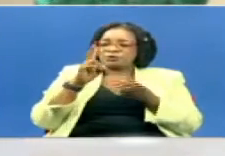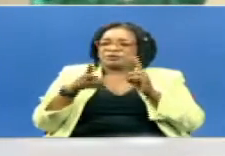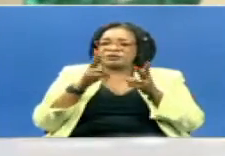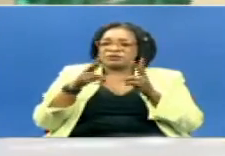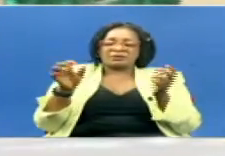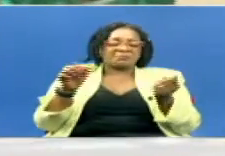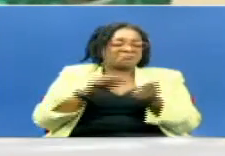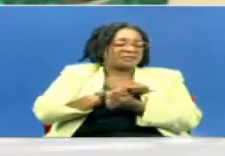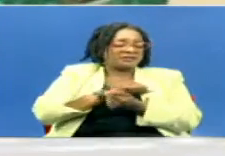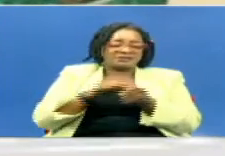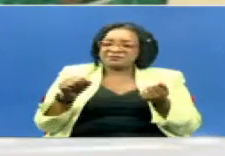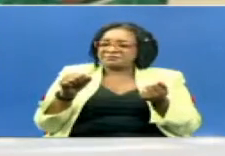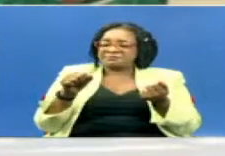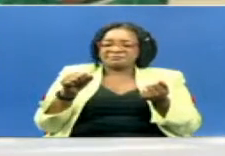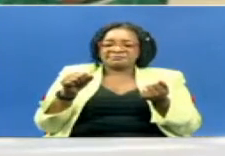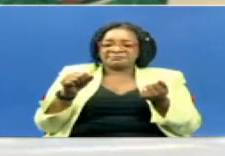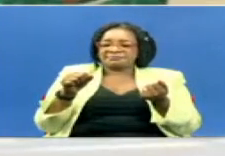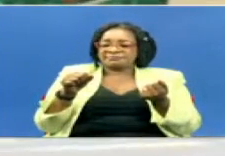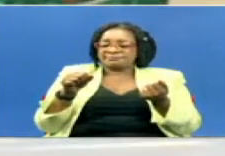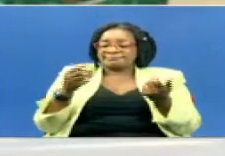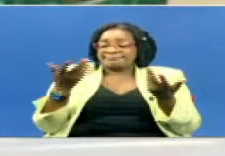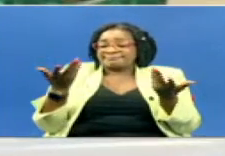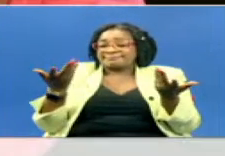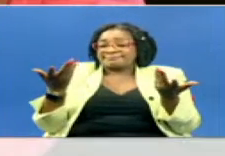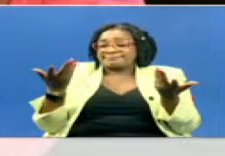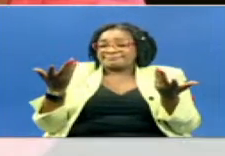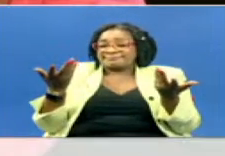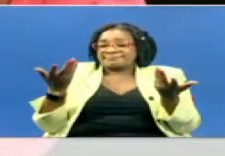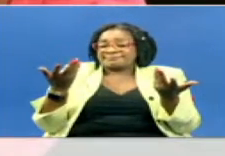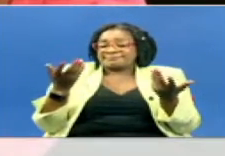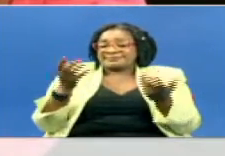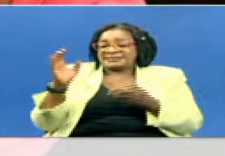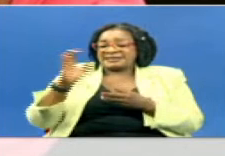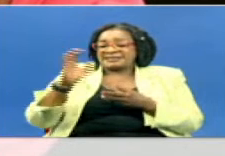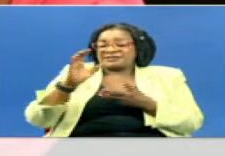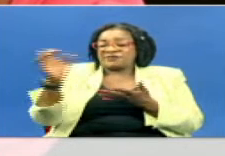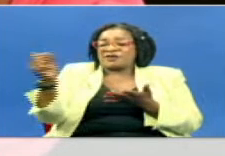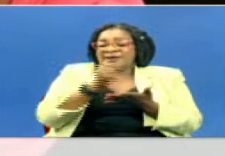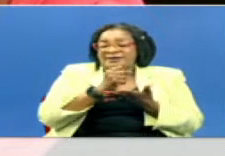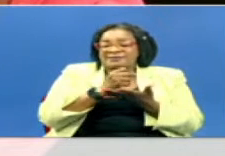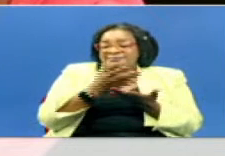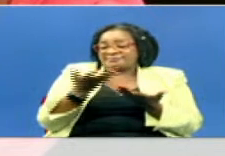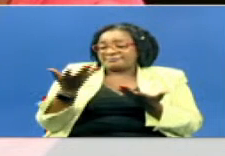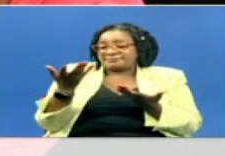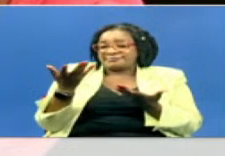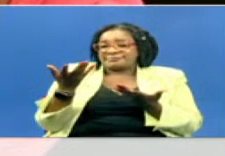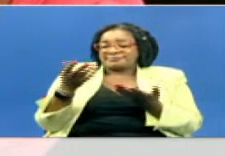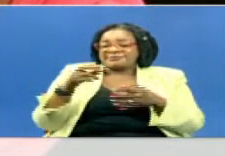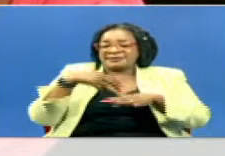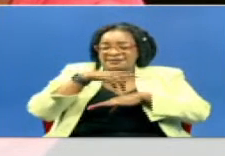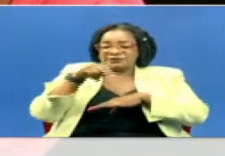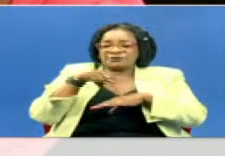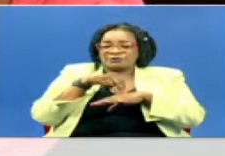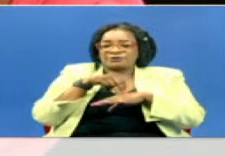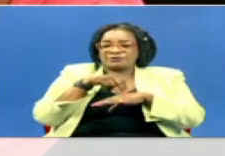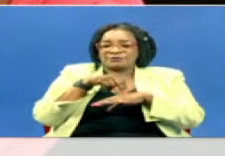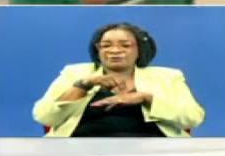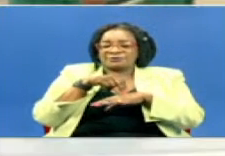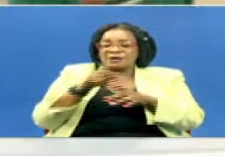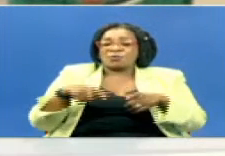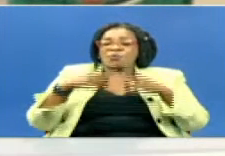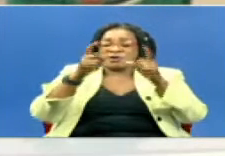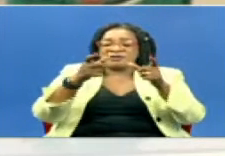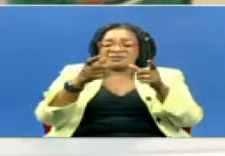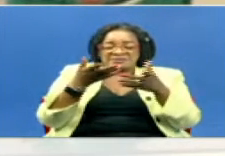2022, buggled. Now he's a candidate for higher appointment and national awards and